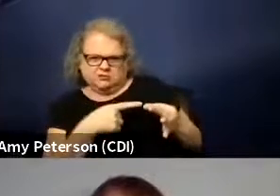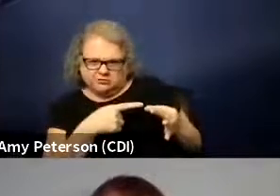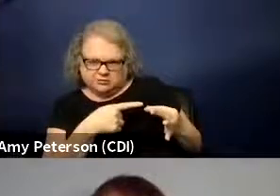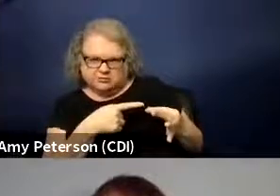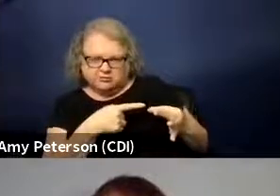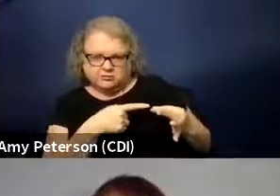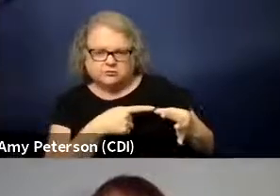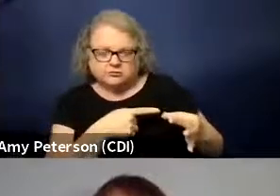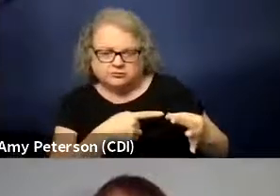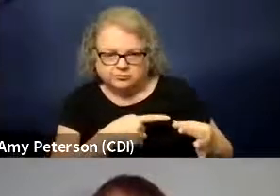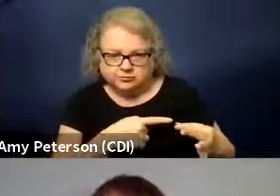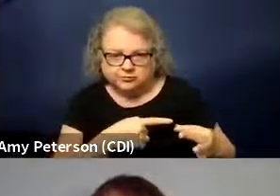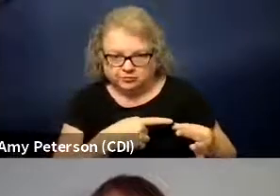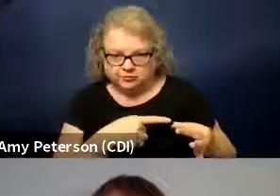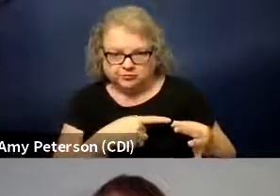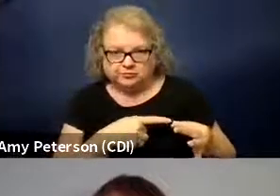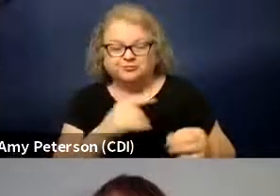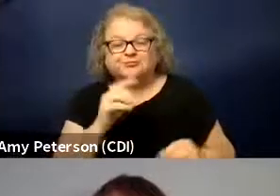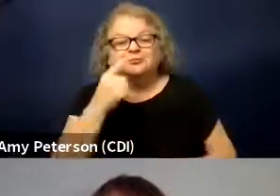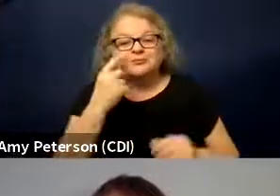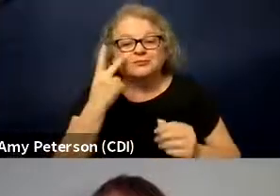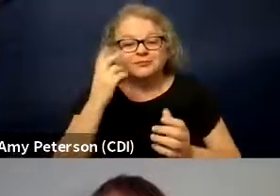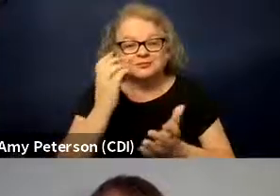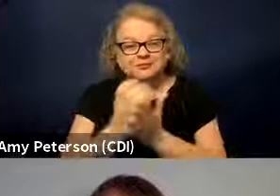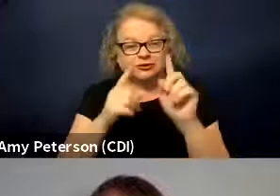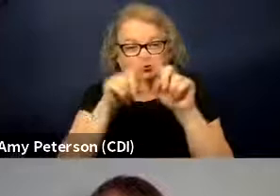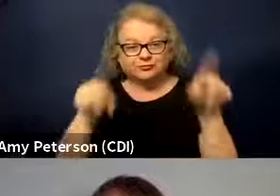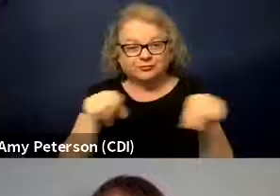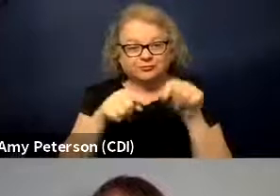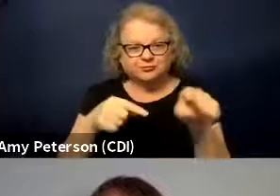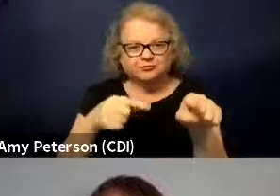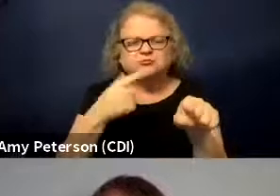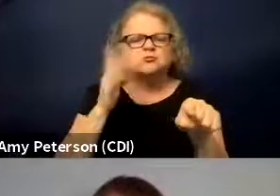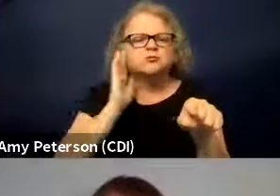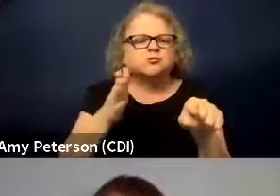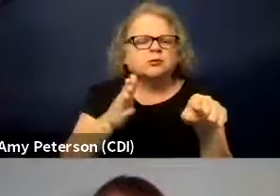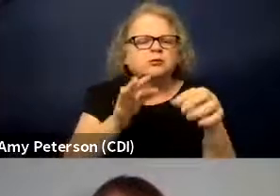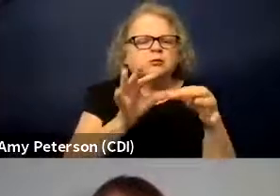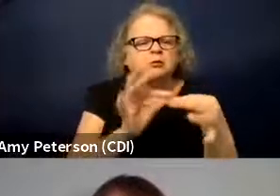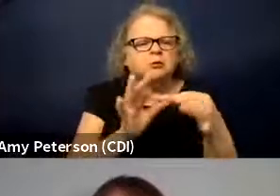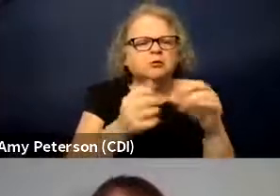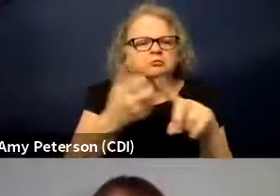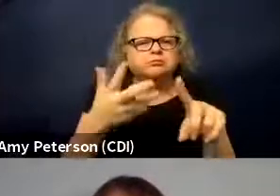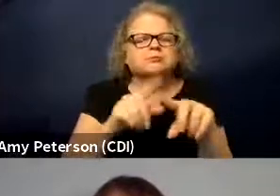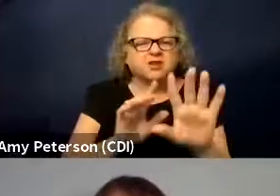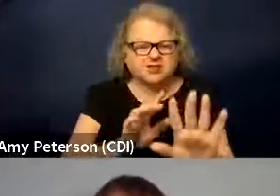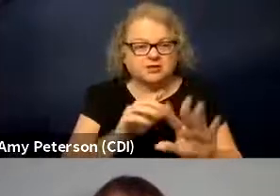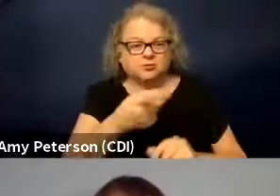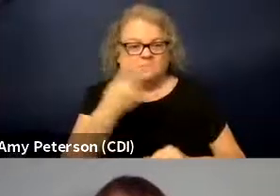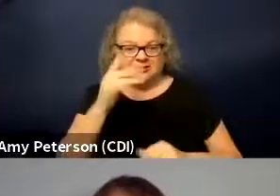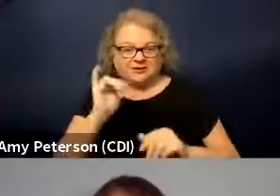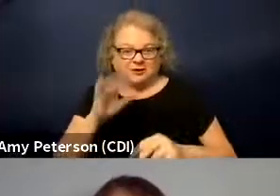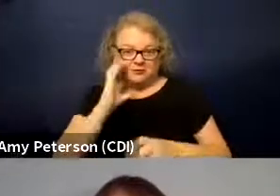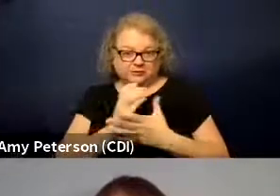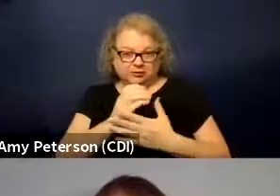In this picture, which we will look at in a minute, the virus spike protein is the most important